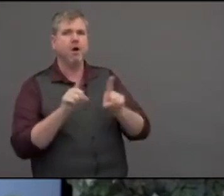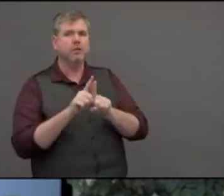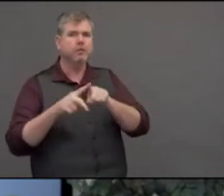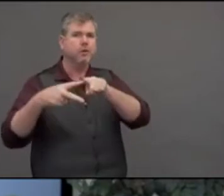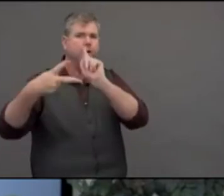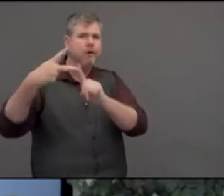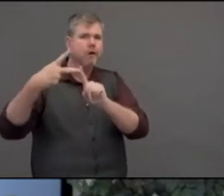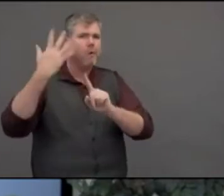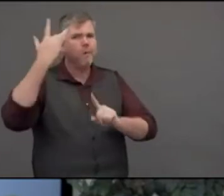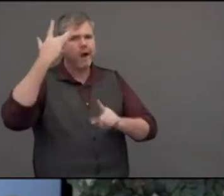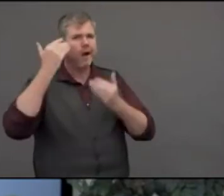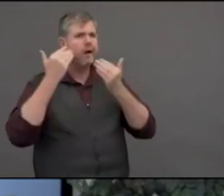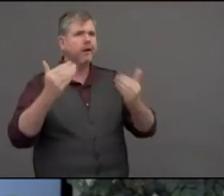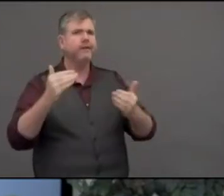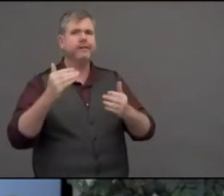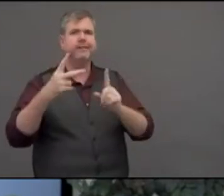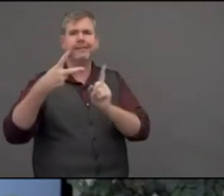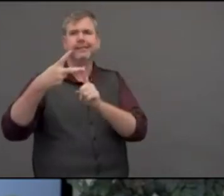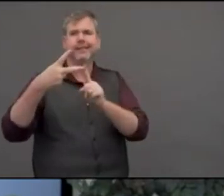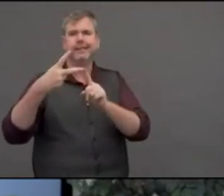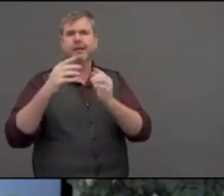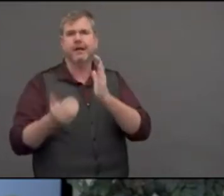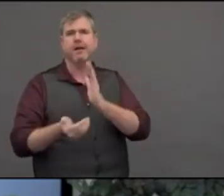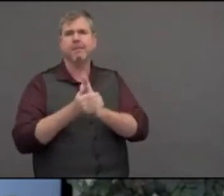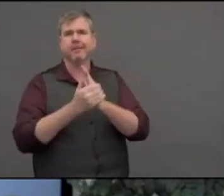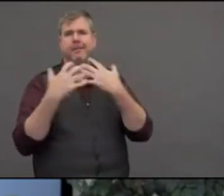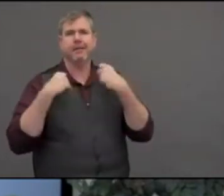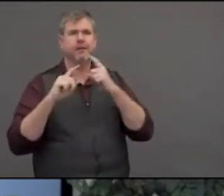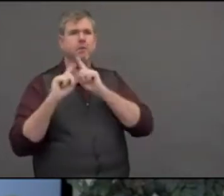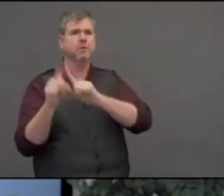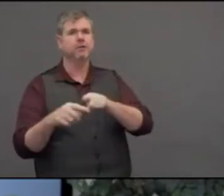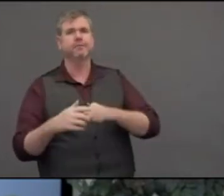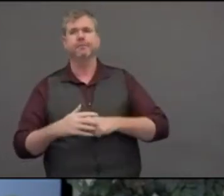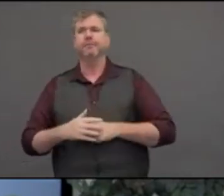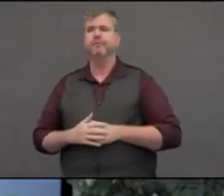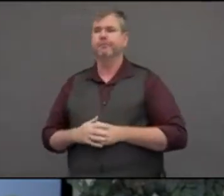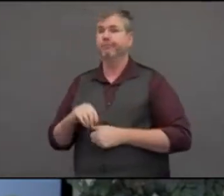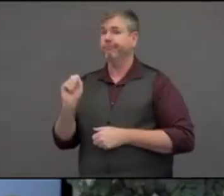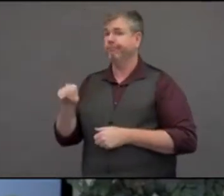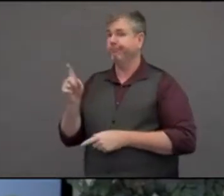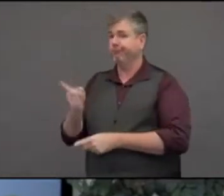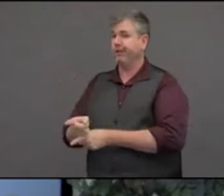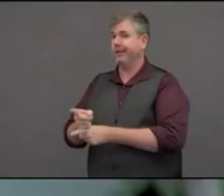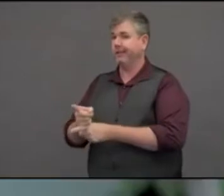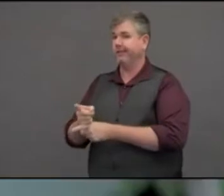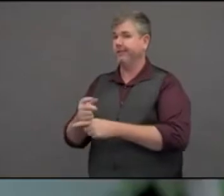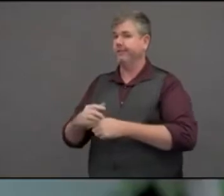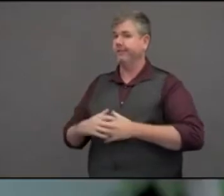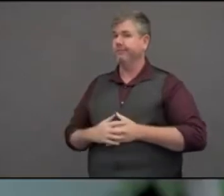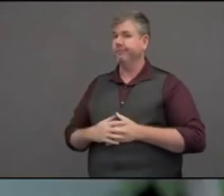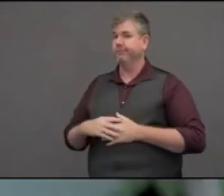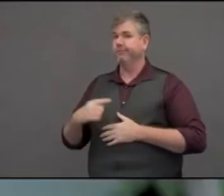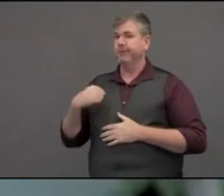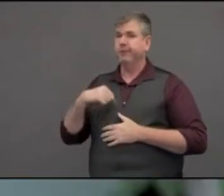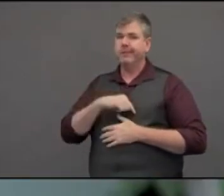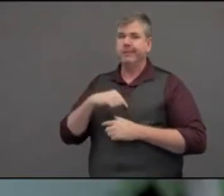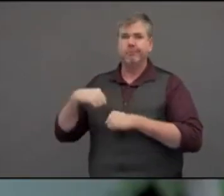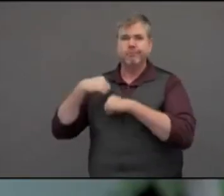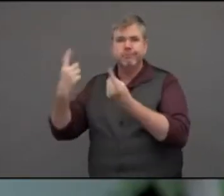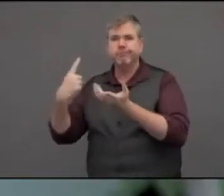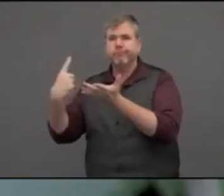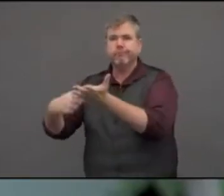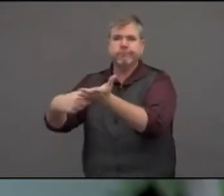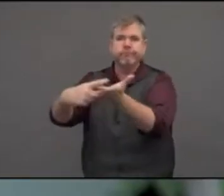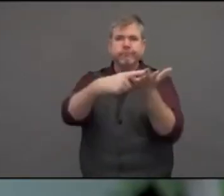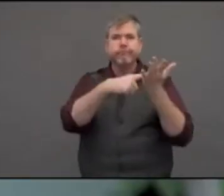That's exactly right. Right from the beginning, there have been conversations to provide assistance, to provide support, to help